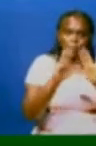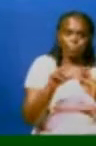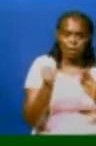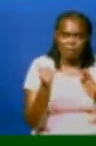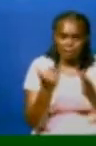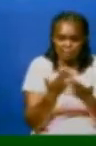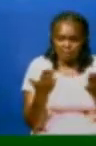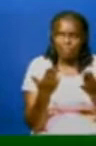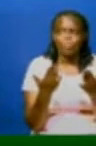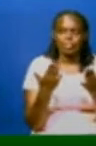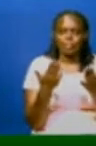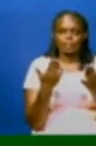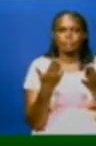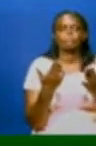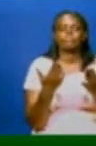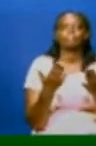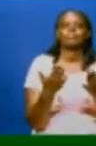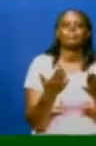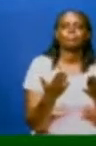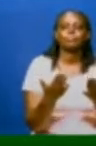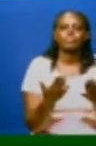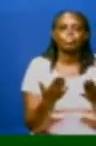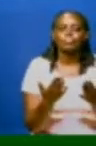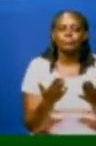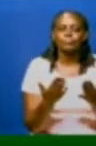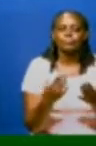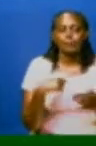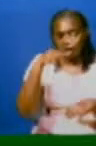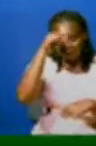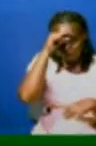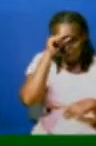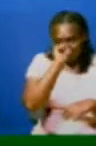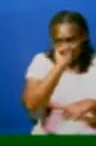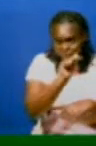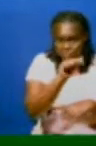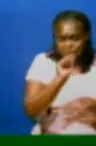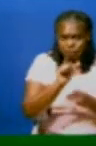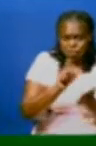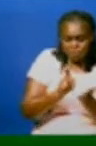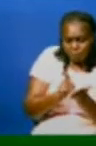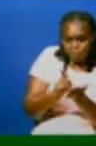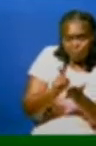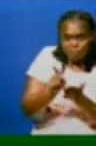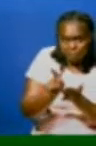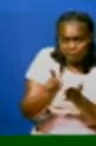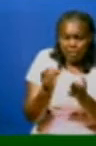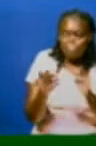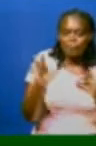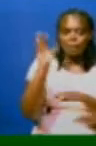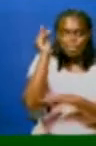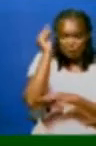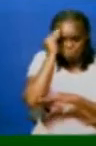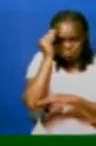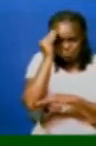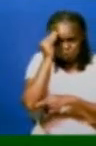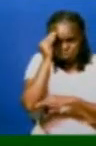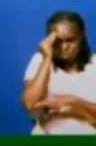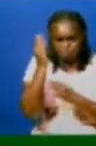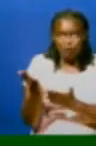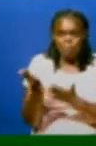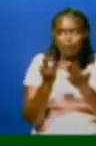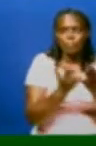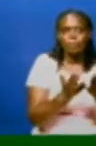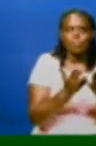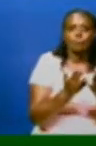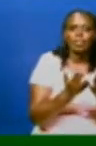which I want to put across, if the government is able to pay for free education in terms of providing other aspects